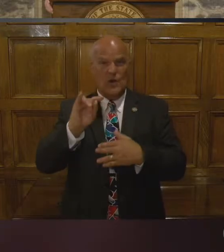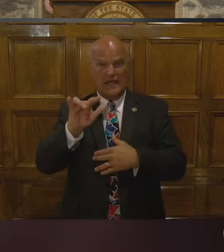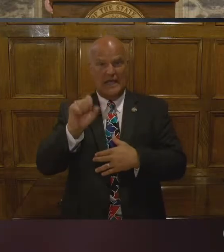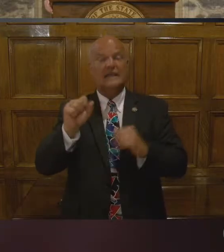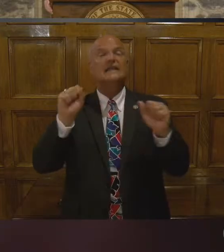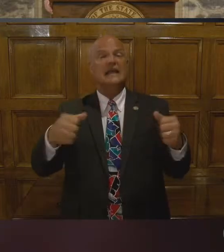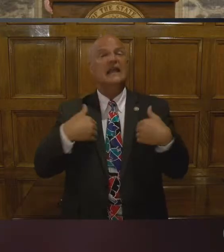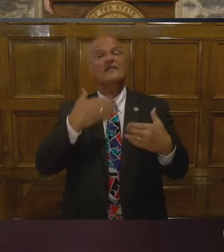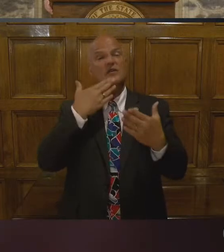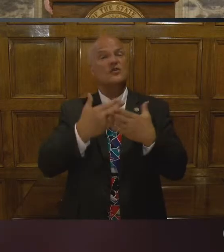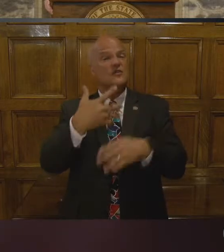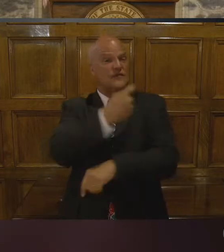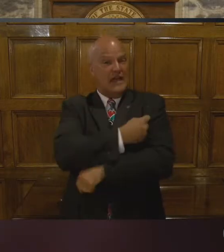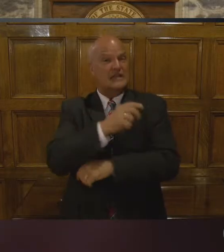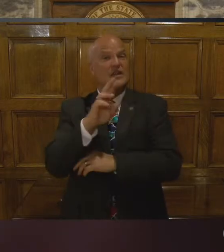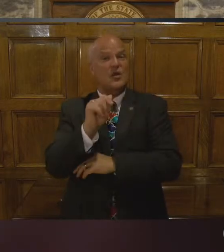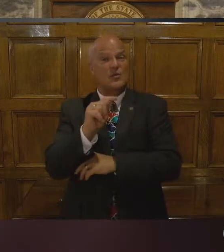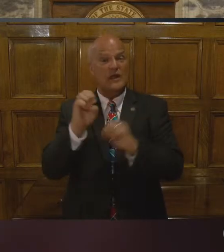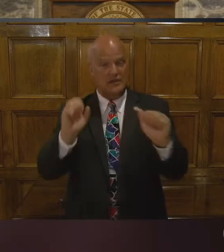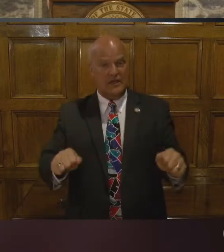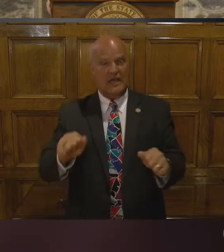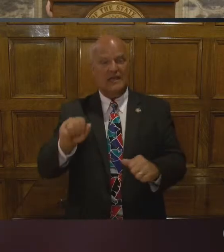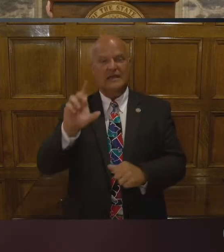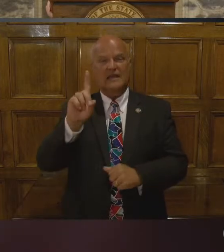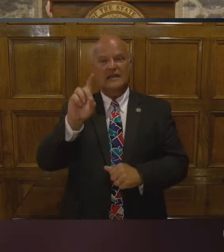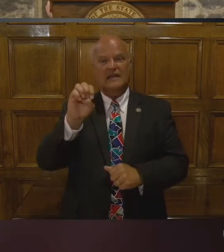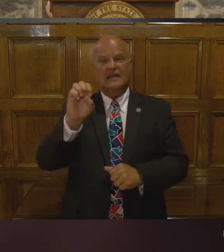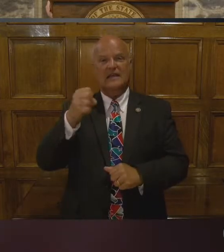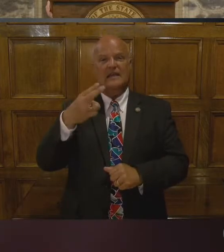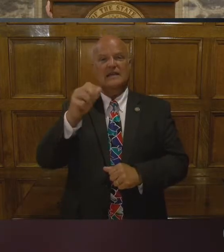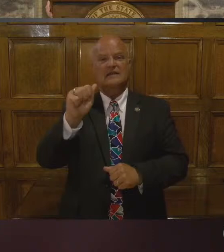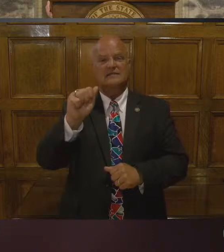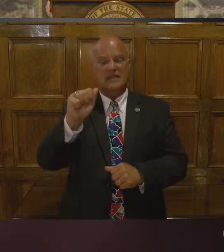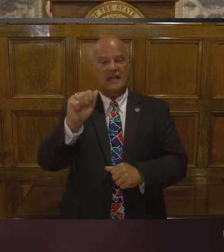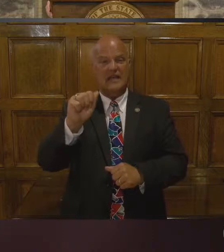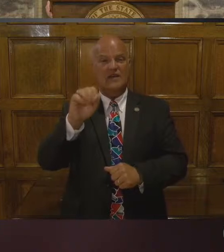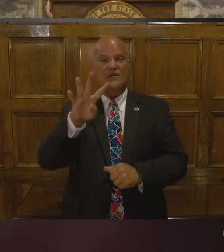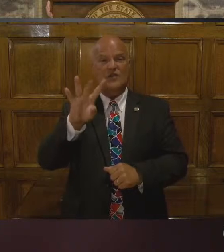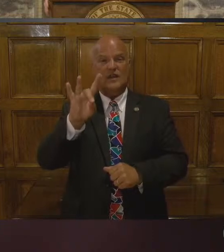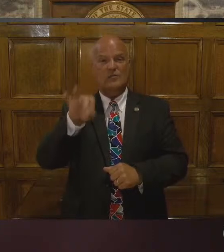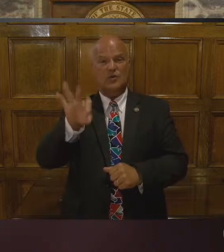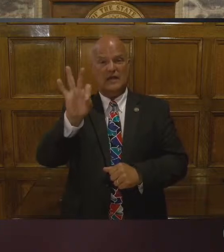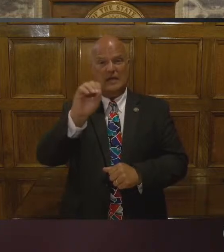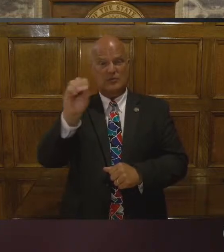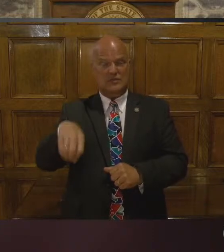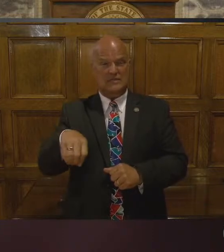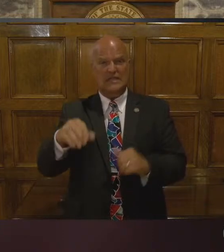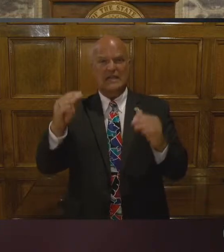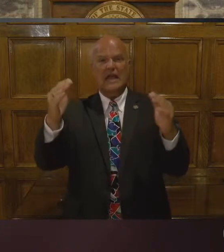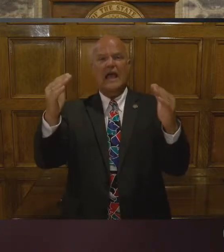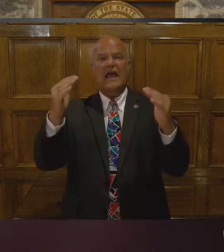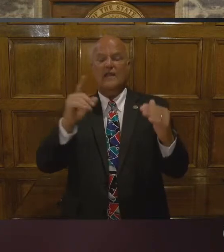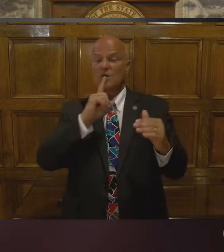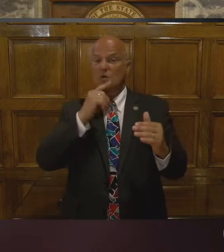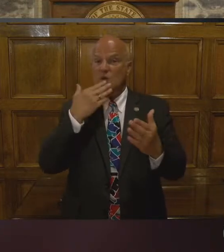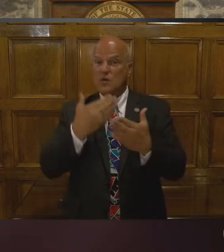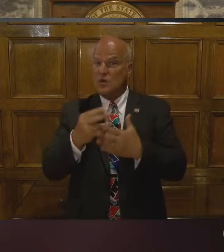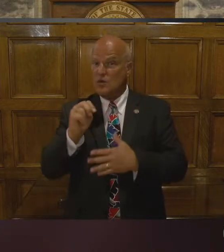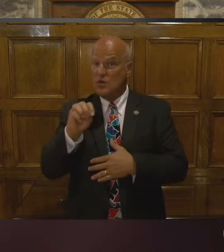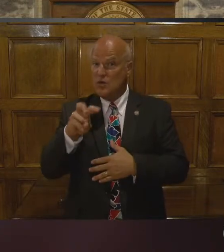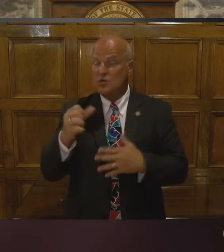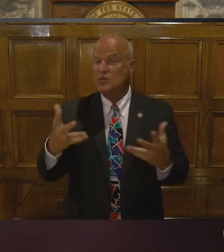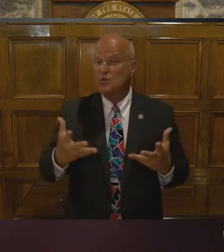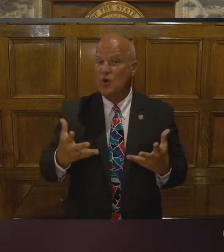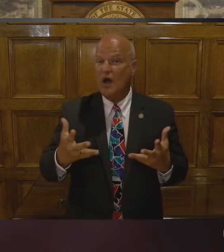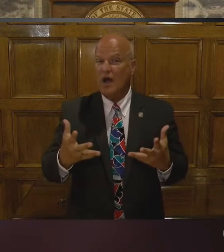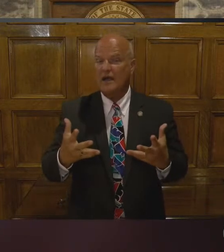a good vaccination rate. DeShay County the same way, 48.9%. And then what is really good news for us